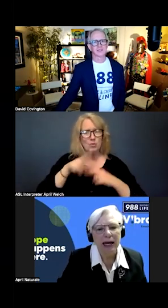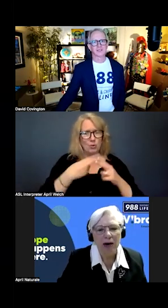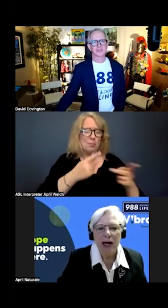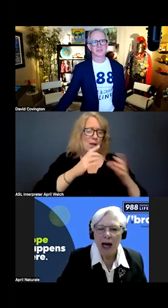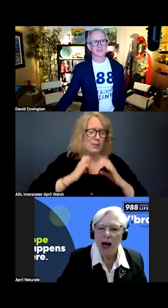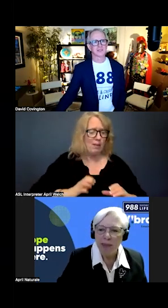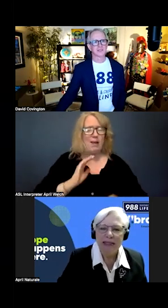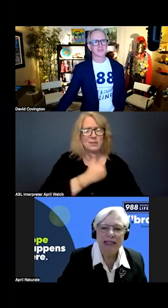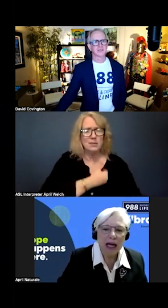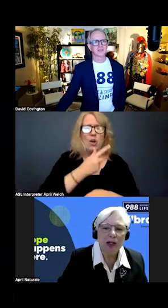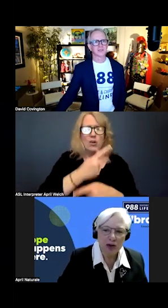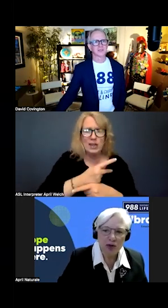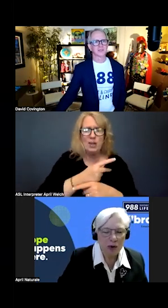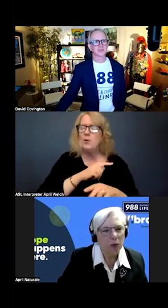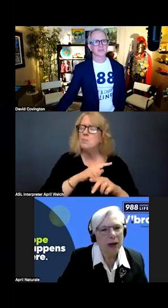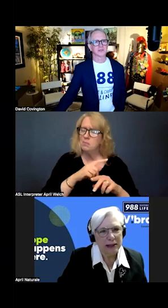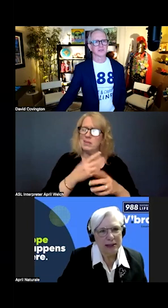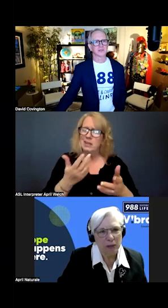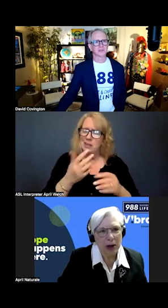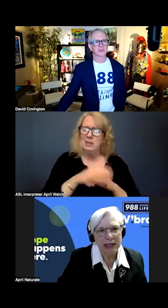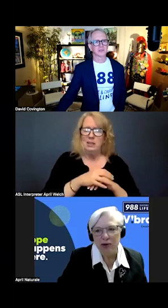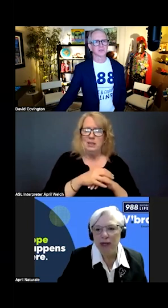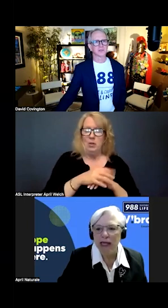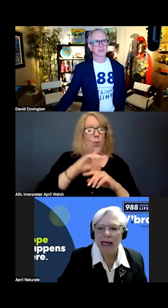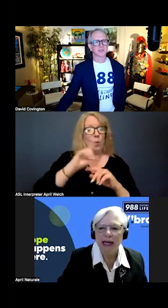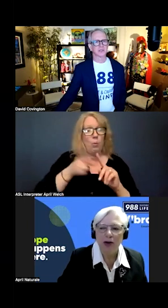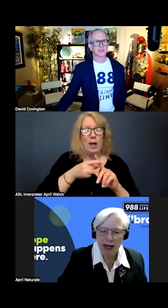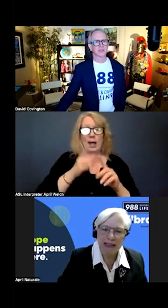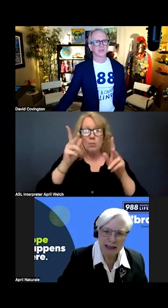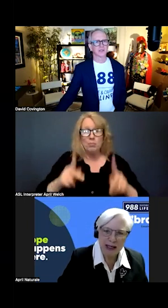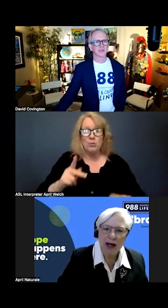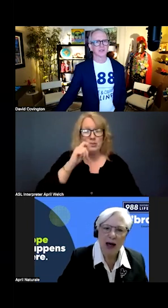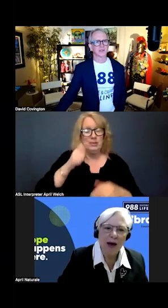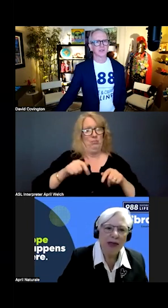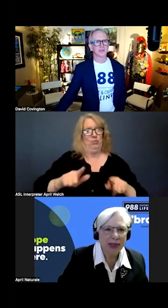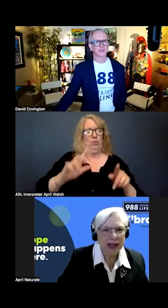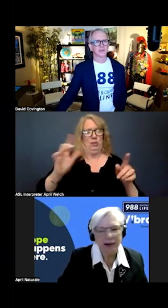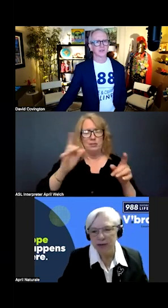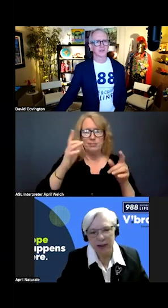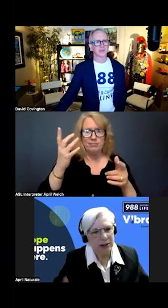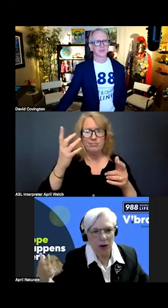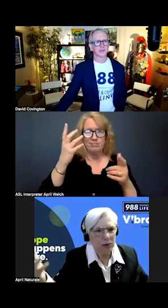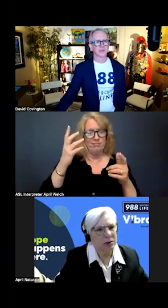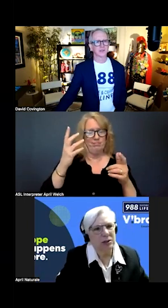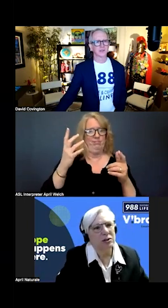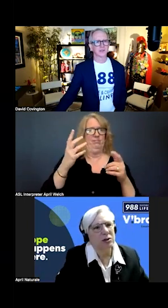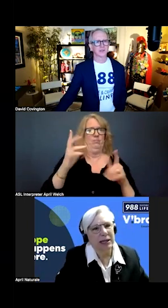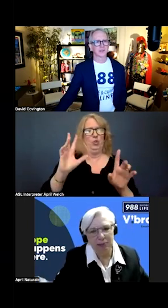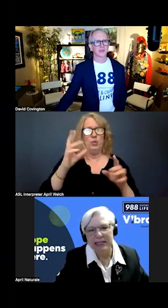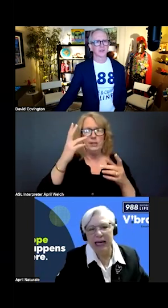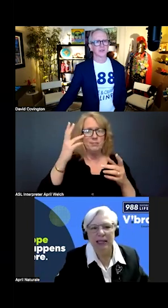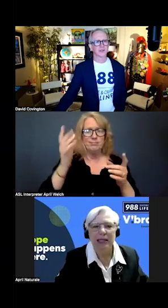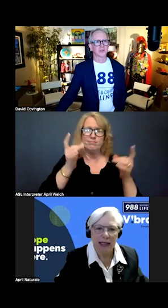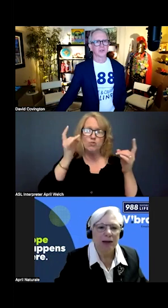our care, but it's not unusual when someone is really in a crisis that they can,